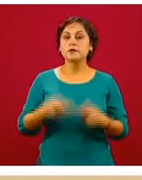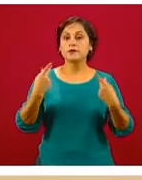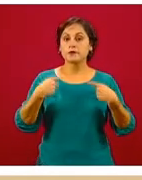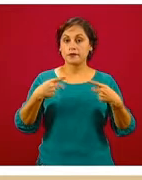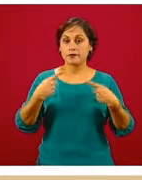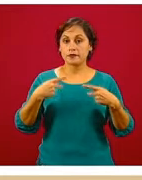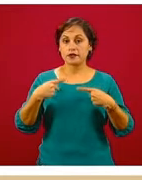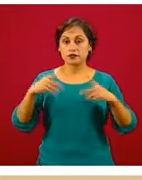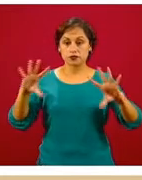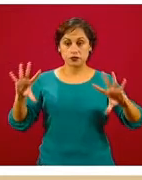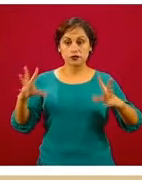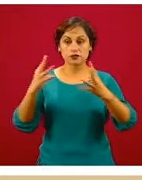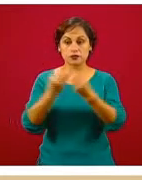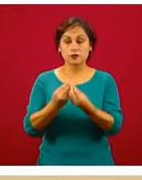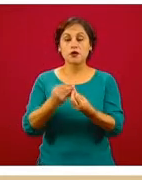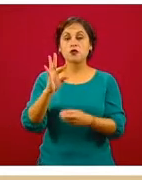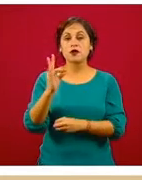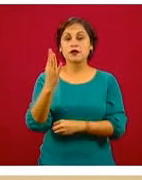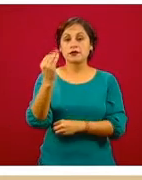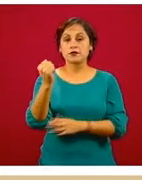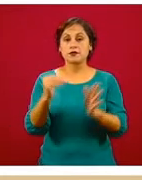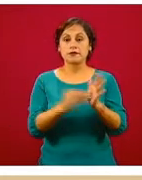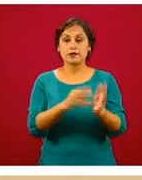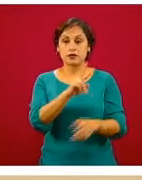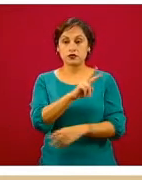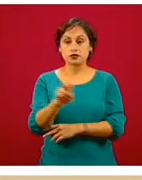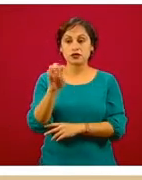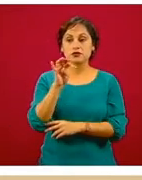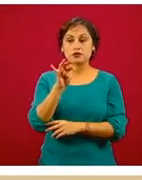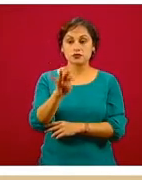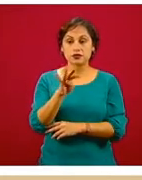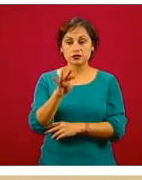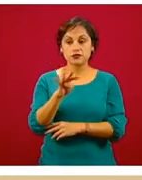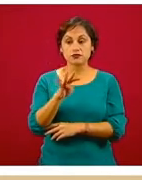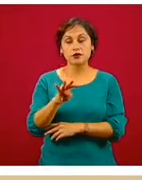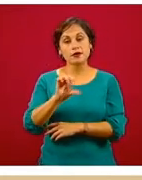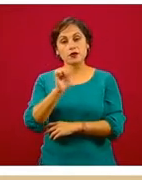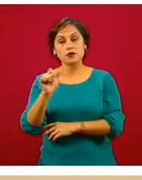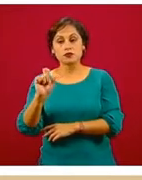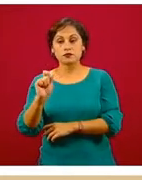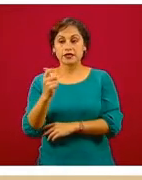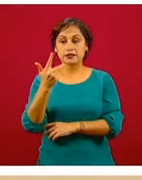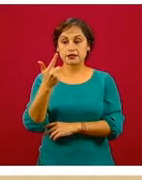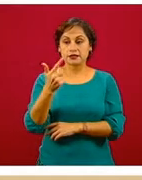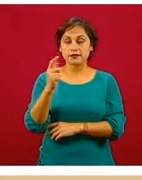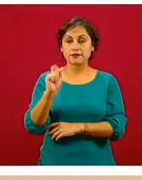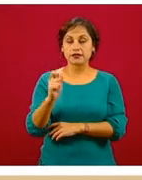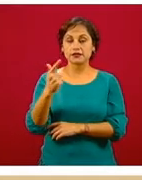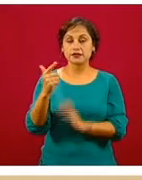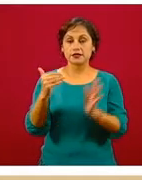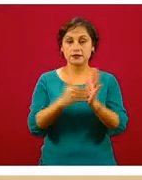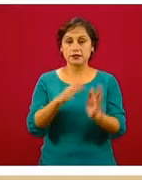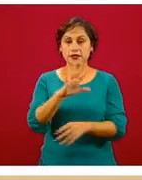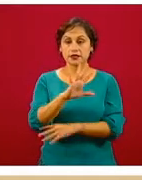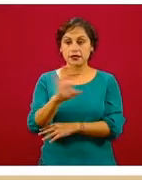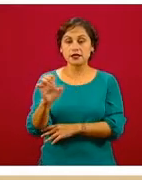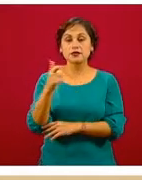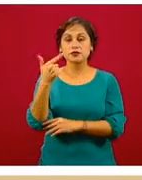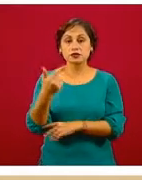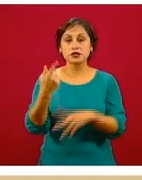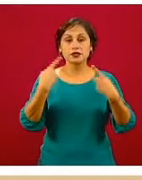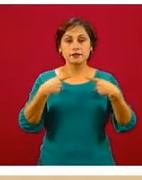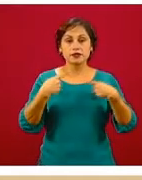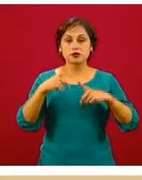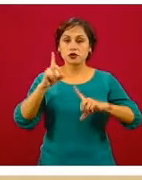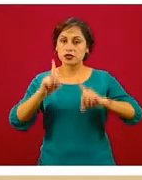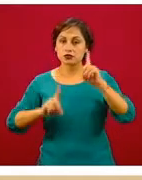These are confirmed cumulative cases, 49,219, and 27,500 suspect cases, which